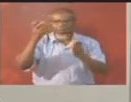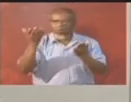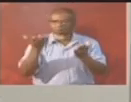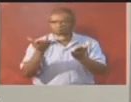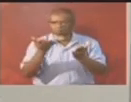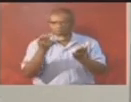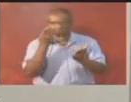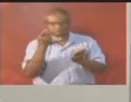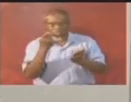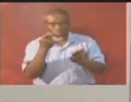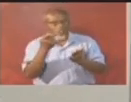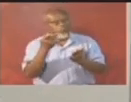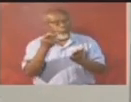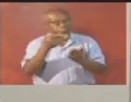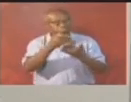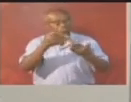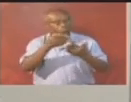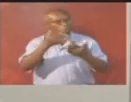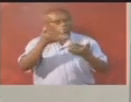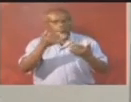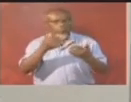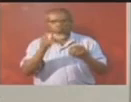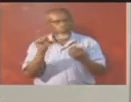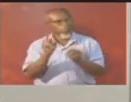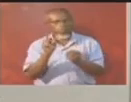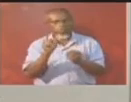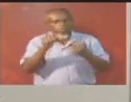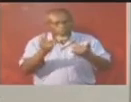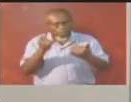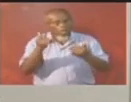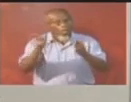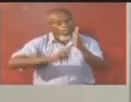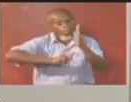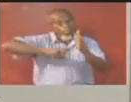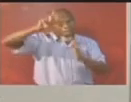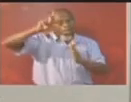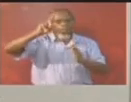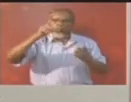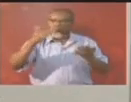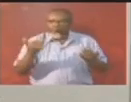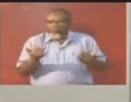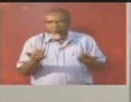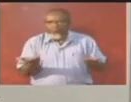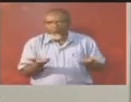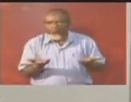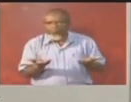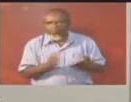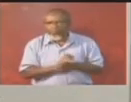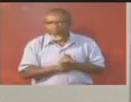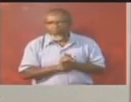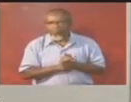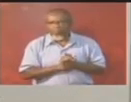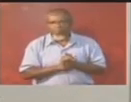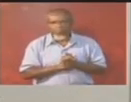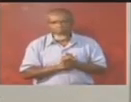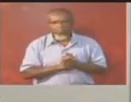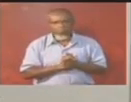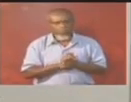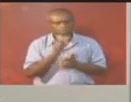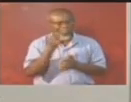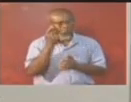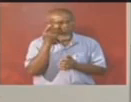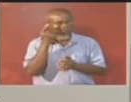recognized as the biggest that we've had in the population to date, we don't expect that suddenly the numbers